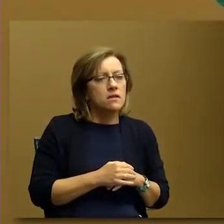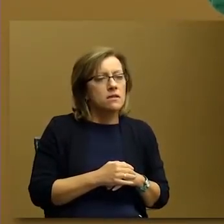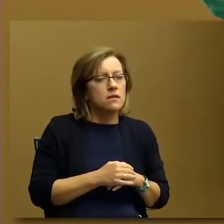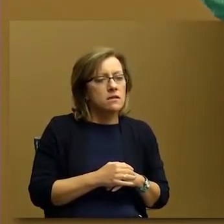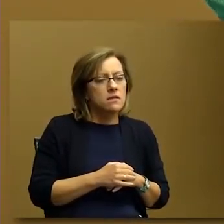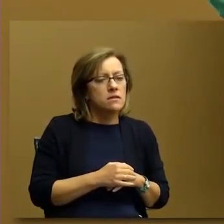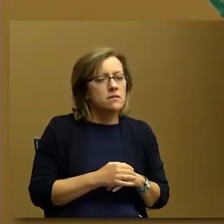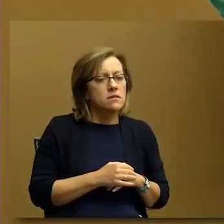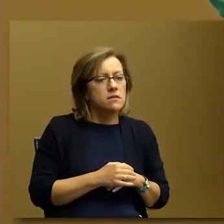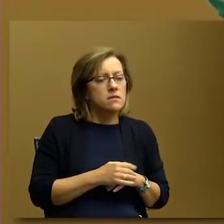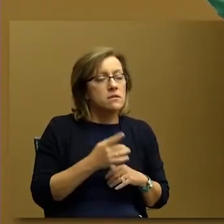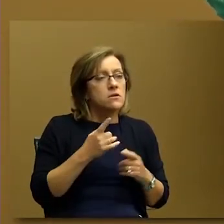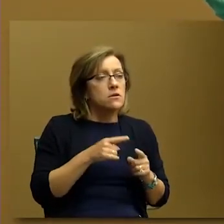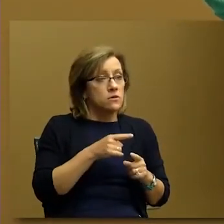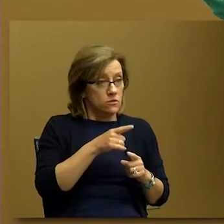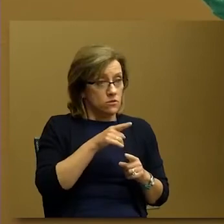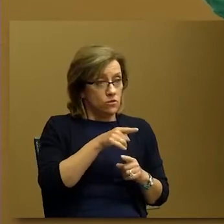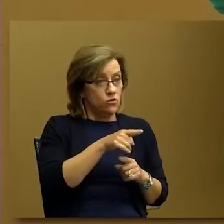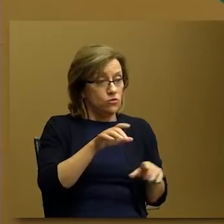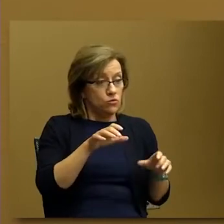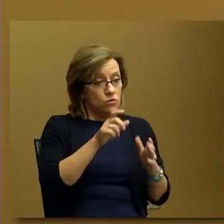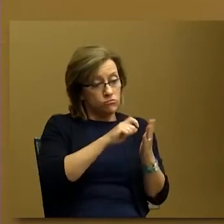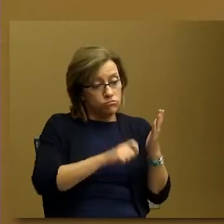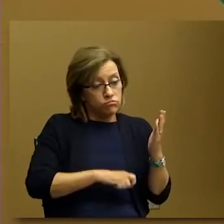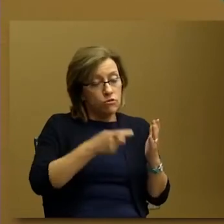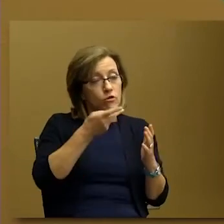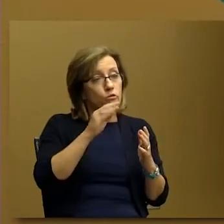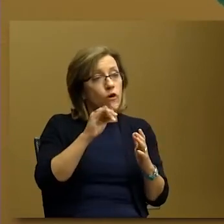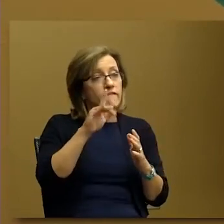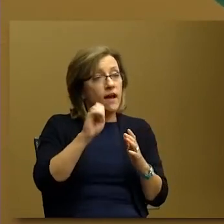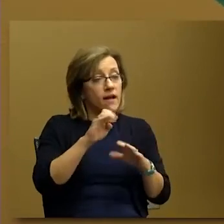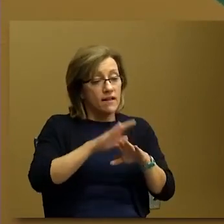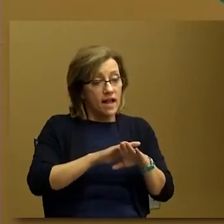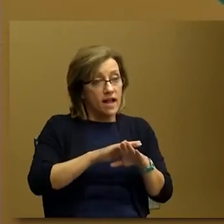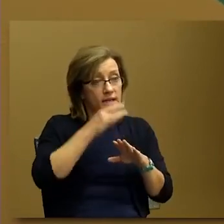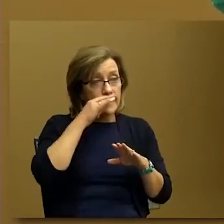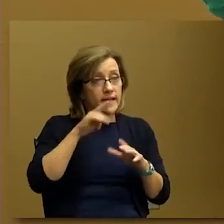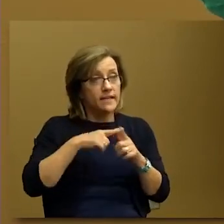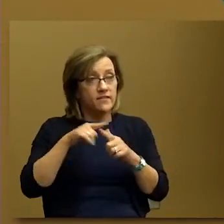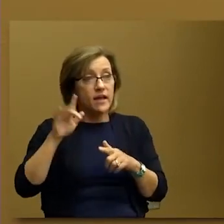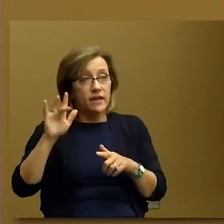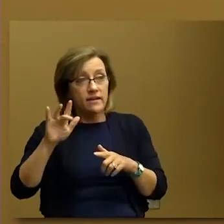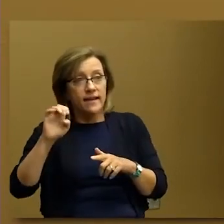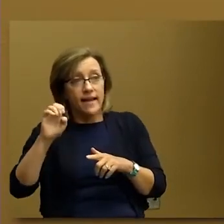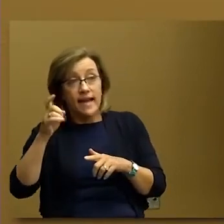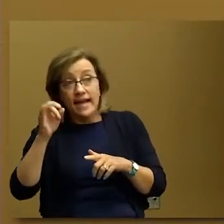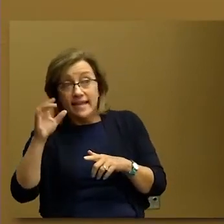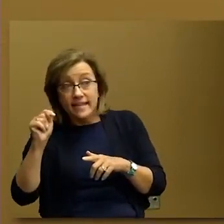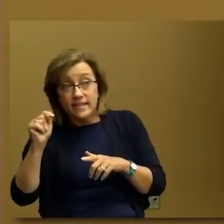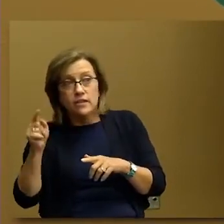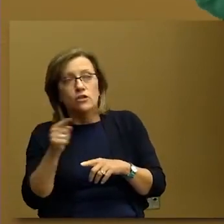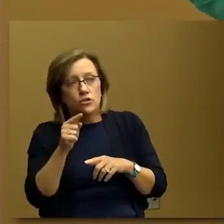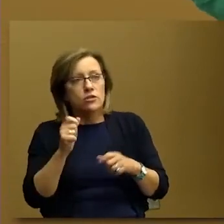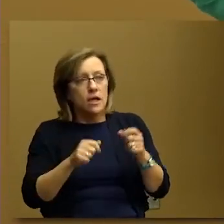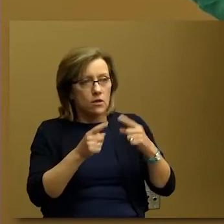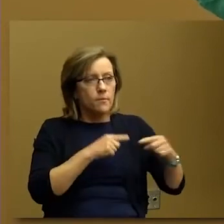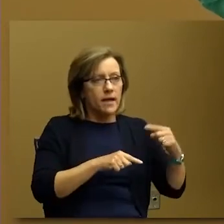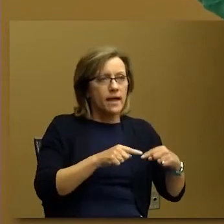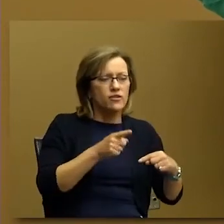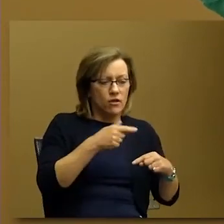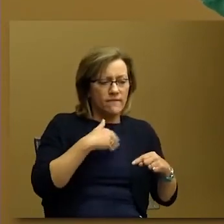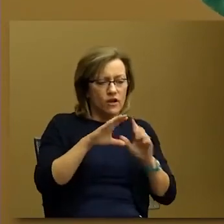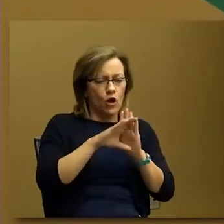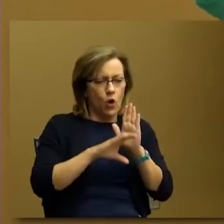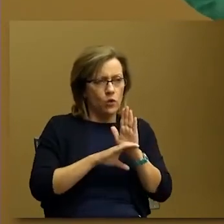do your profile on a kid, then there is an edit button. You can go in, you've got your code, there's an